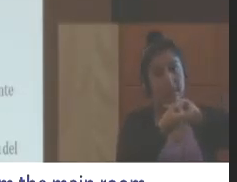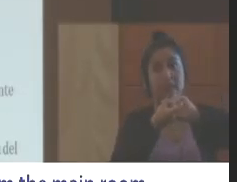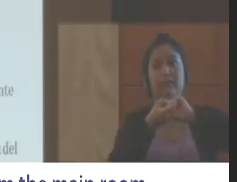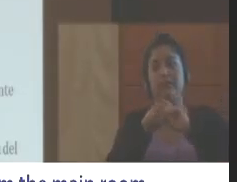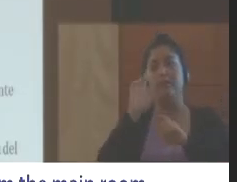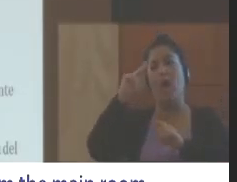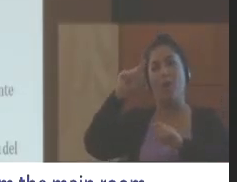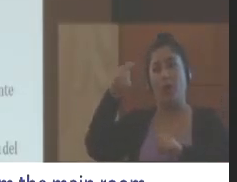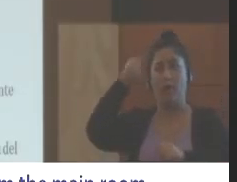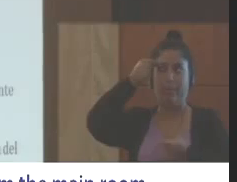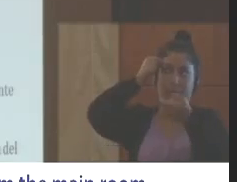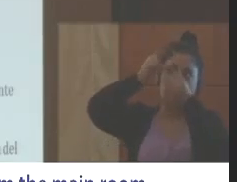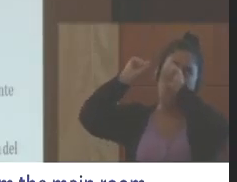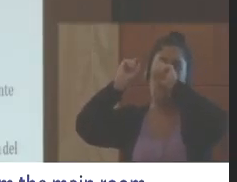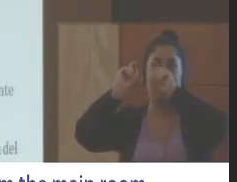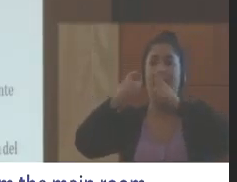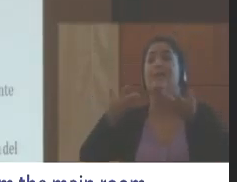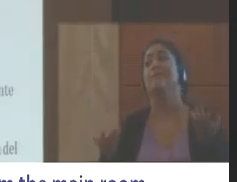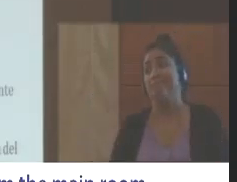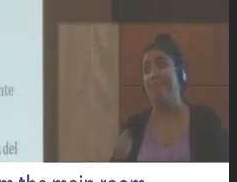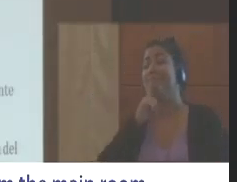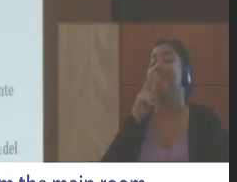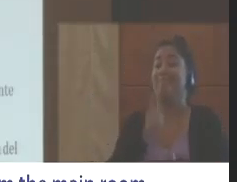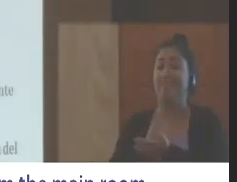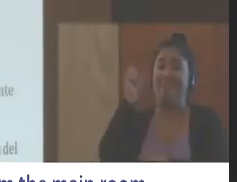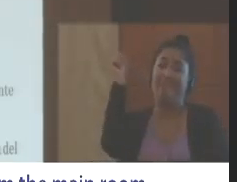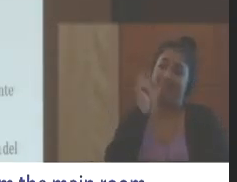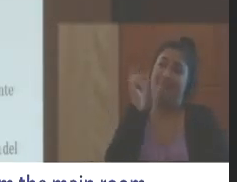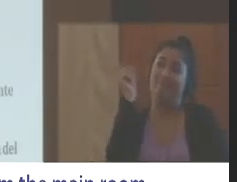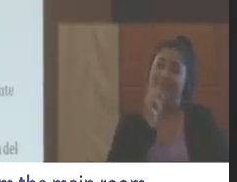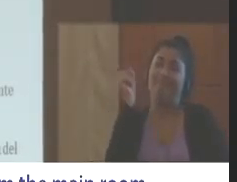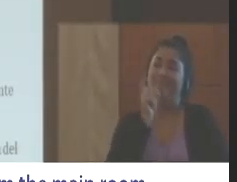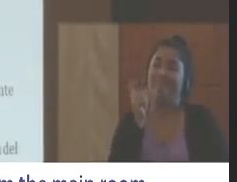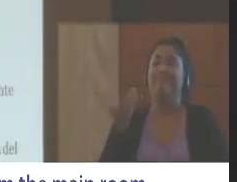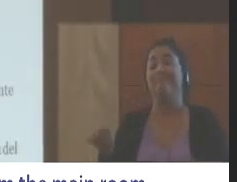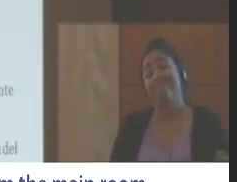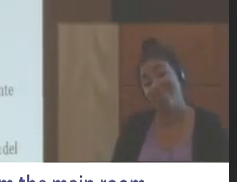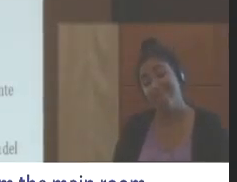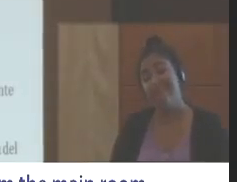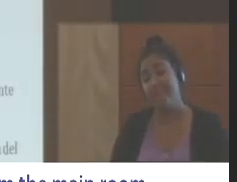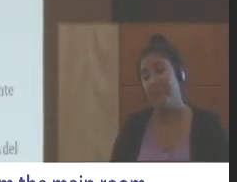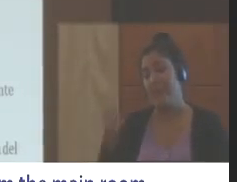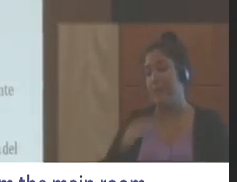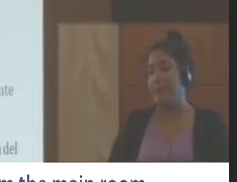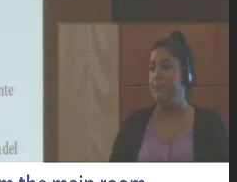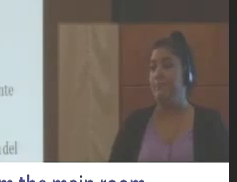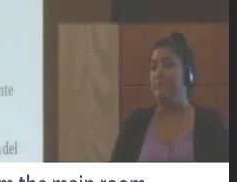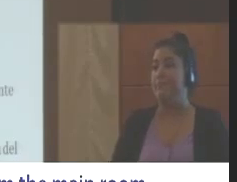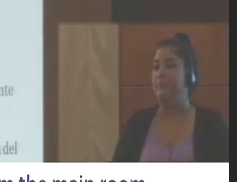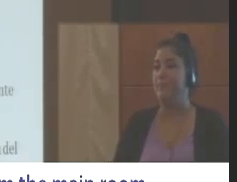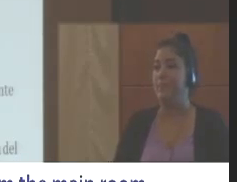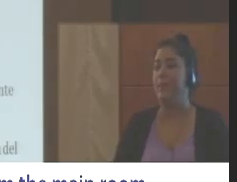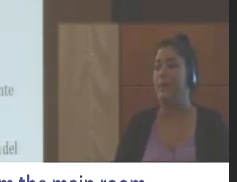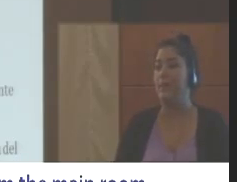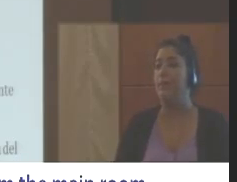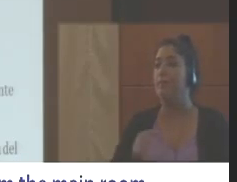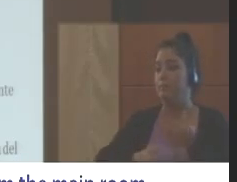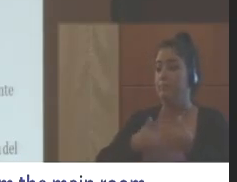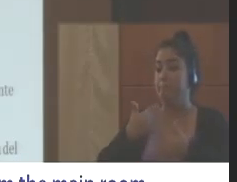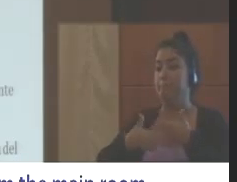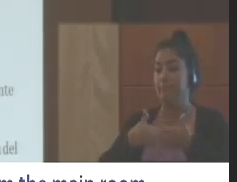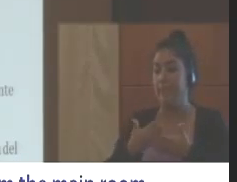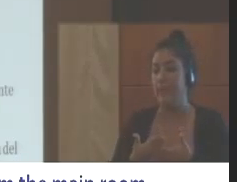all of this change in mindset of the public sector regarding disaster risk management.